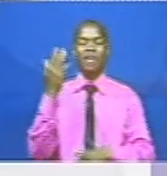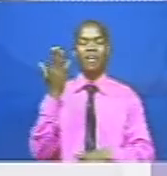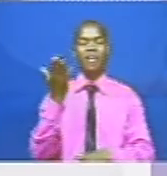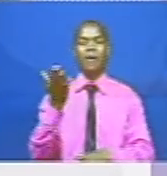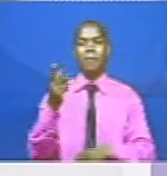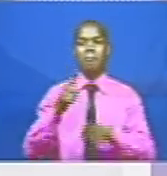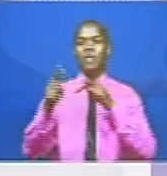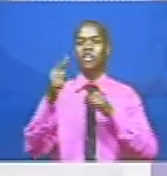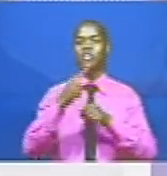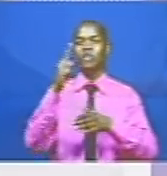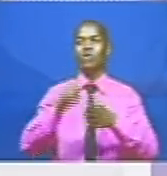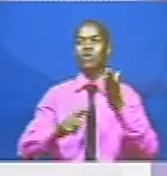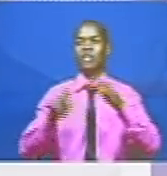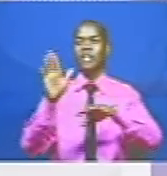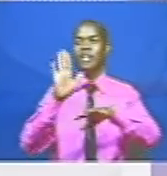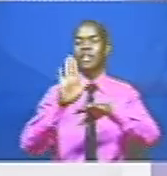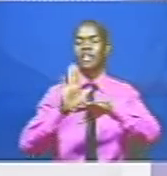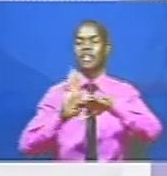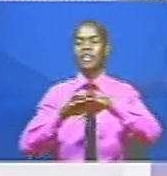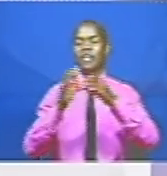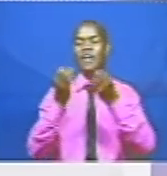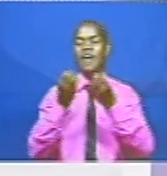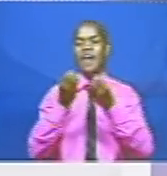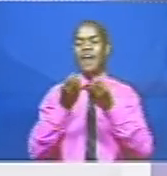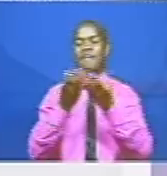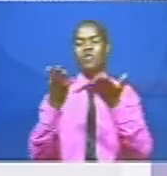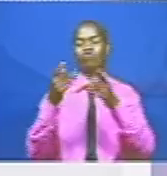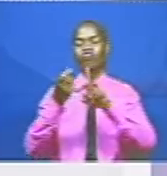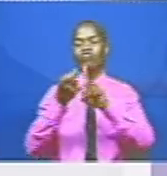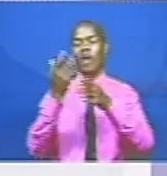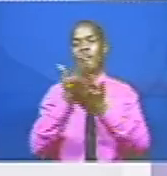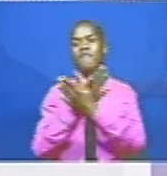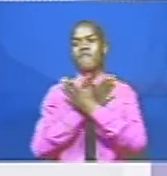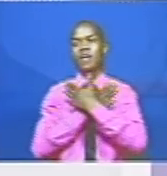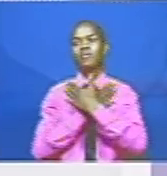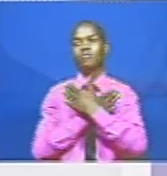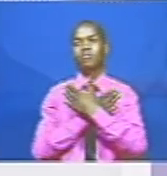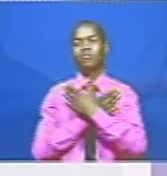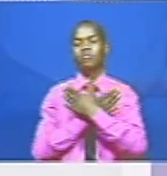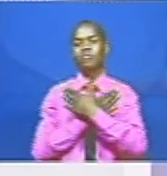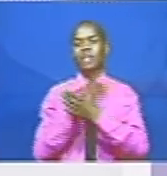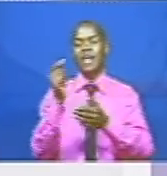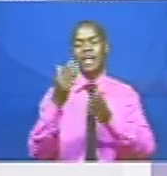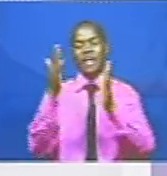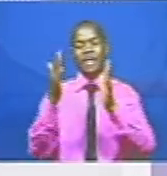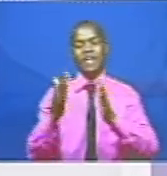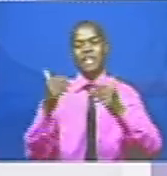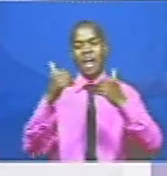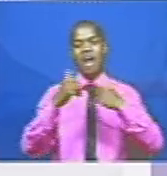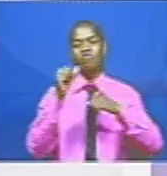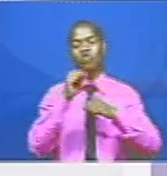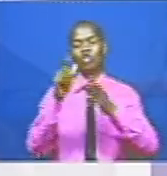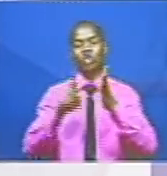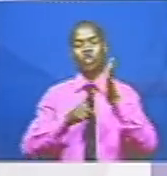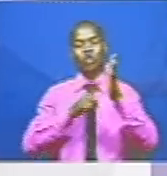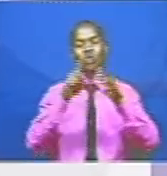told us, no, we got the information from a friend. So that simply means that Kenya has not really marketed itself well,